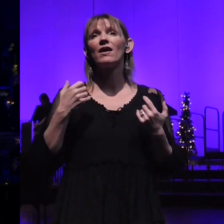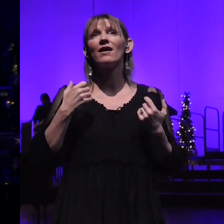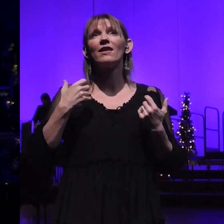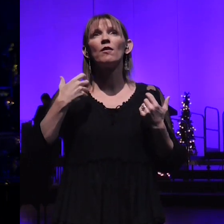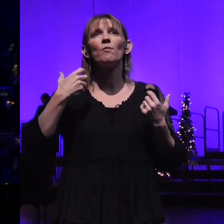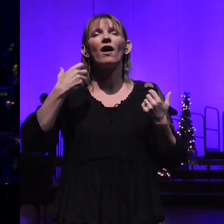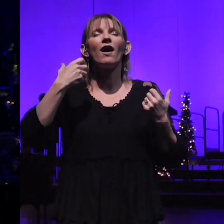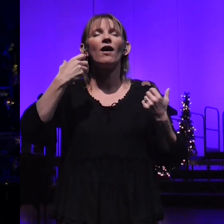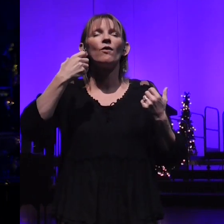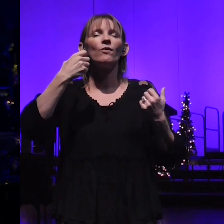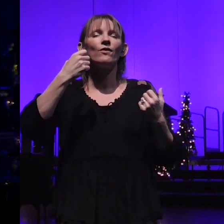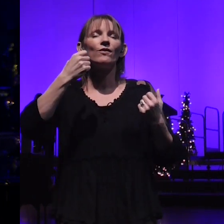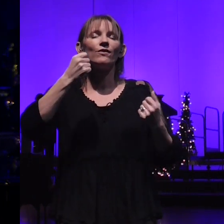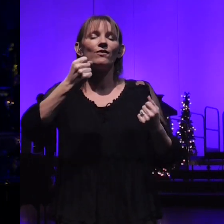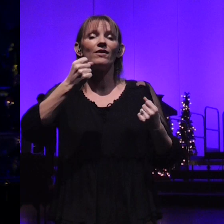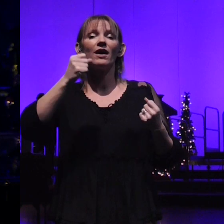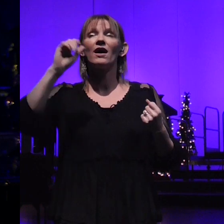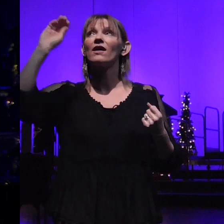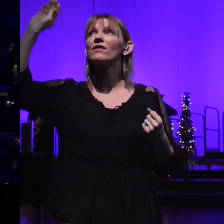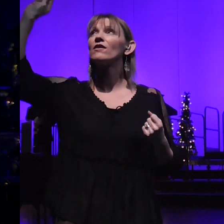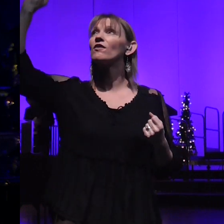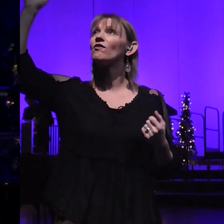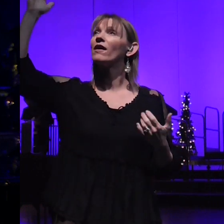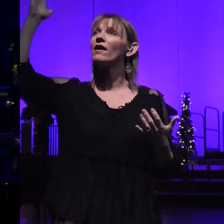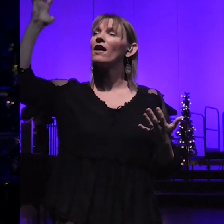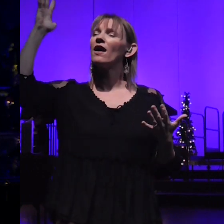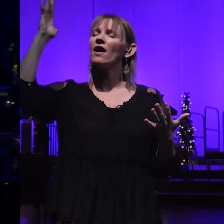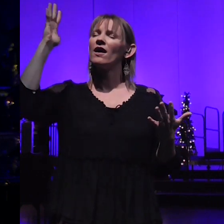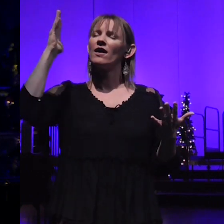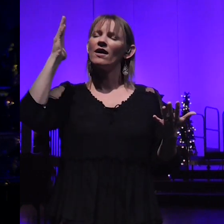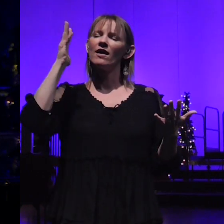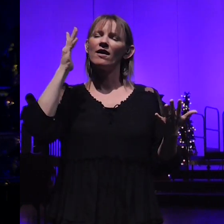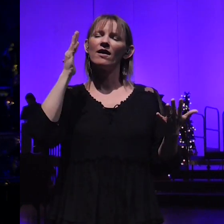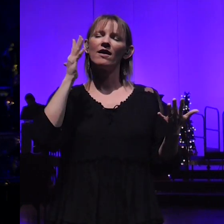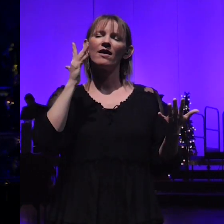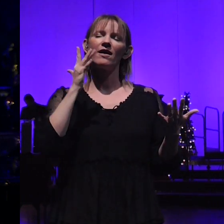feel the mighty power and the